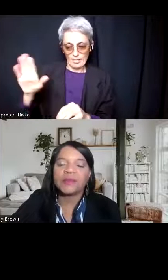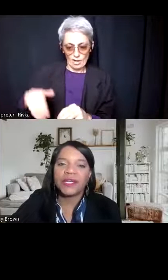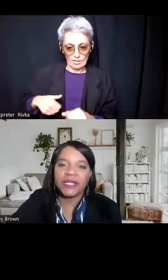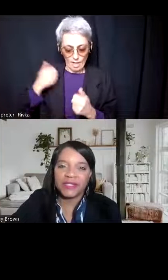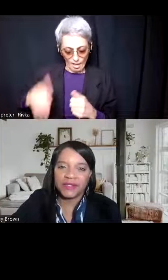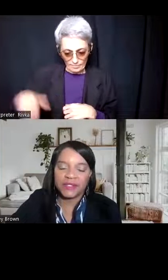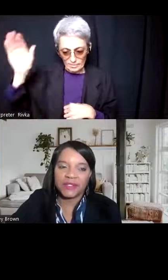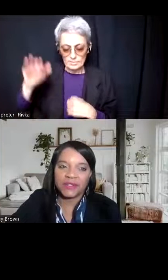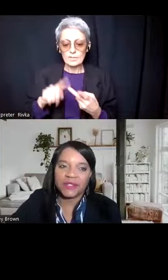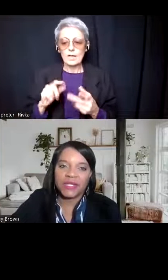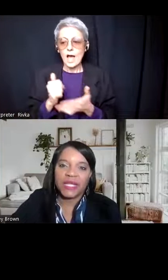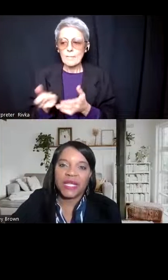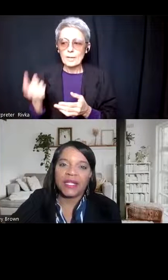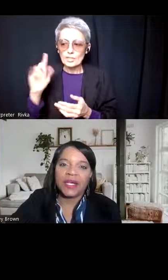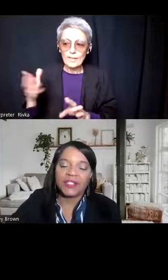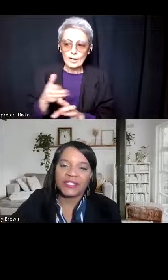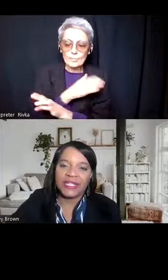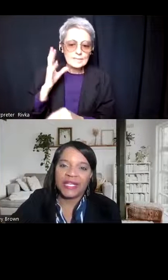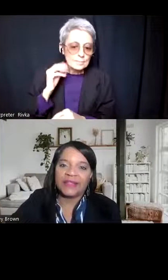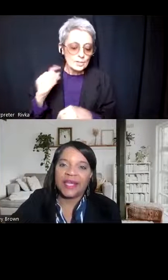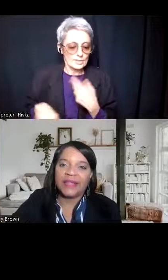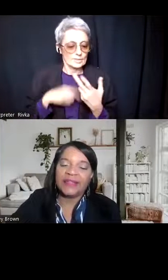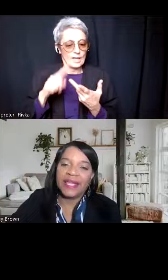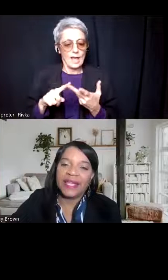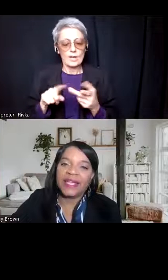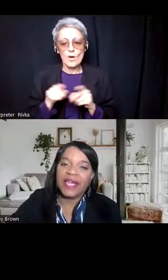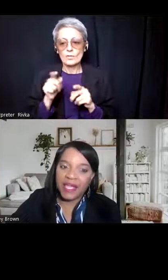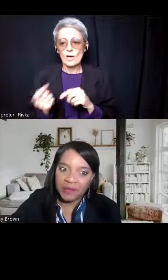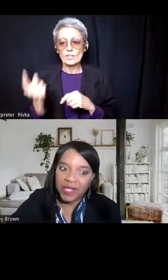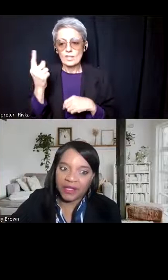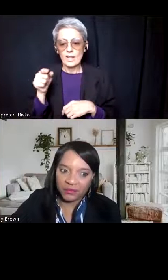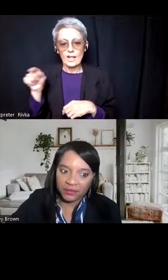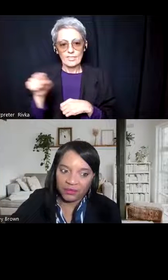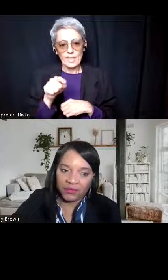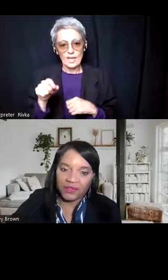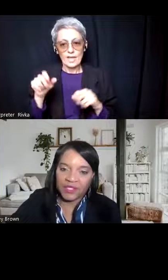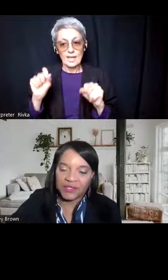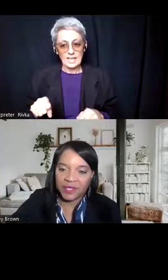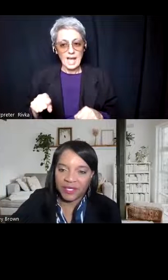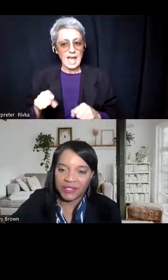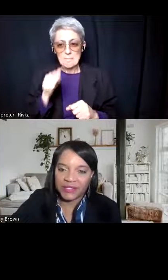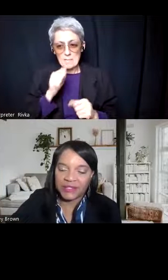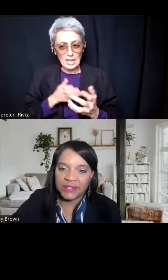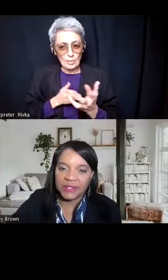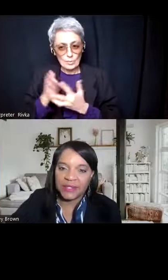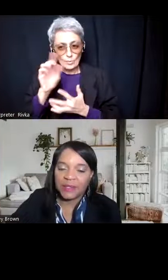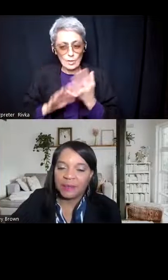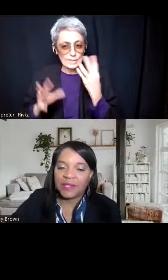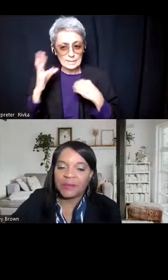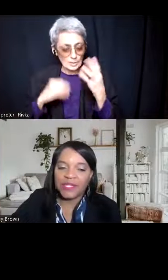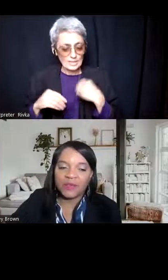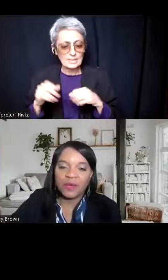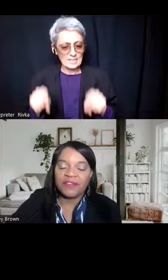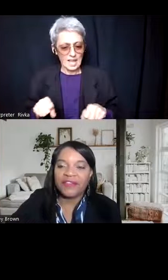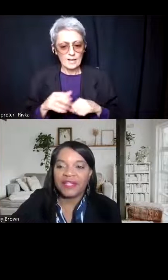their experiences and understand that they can make it through those experiences.